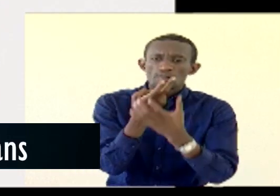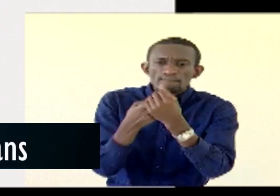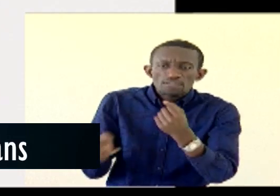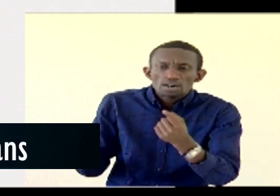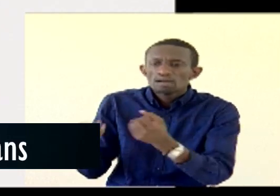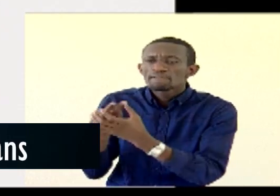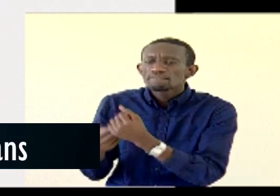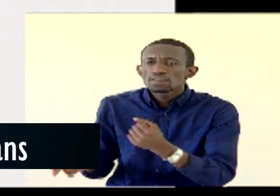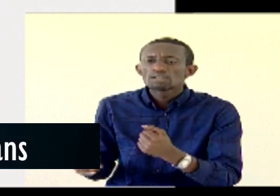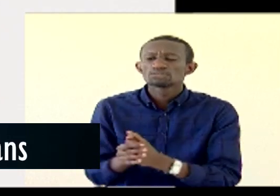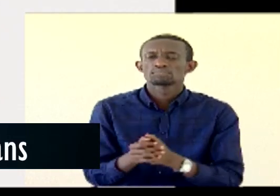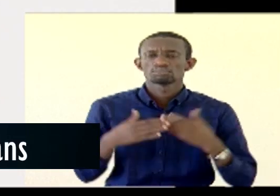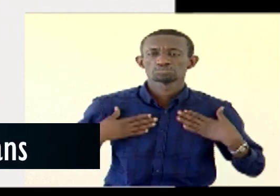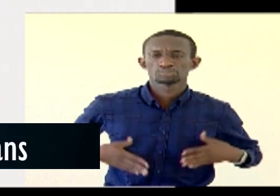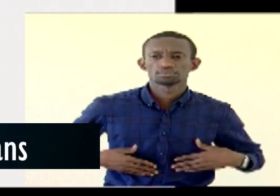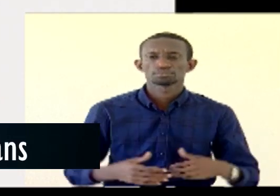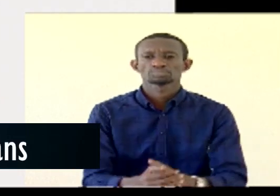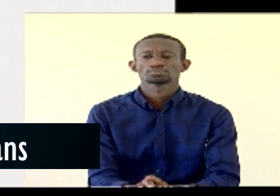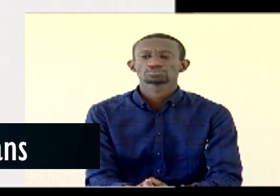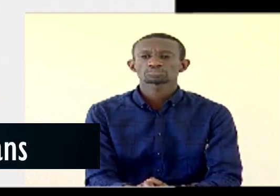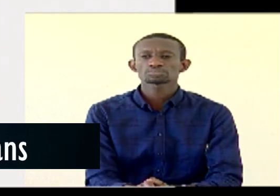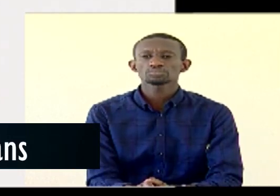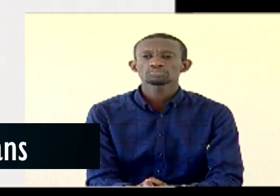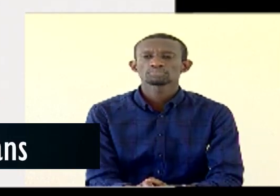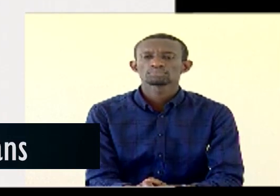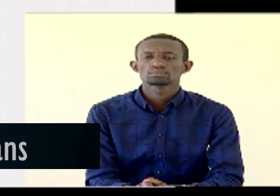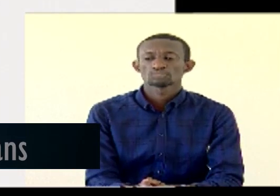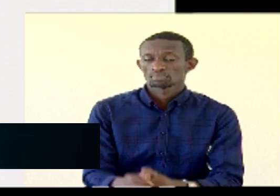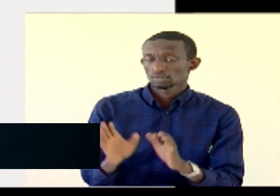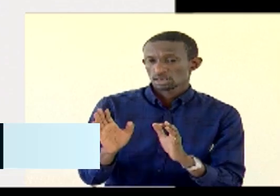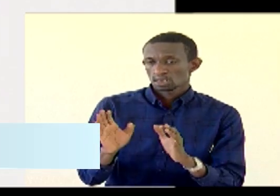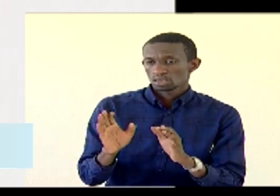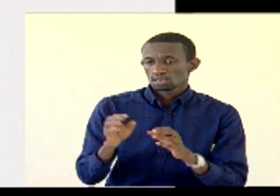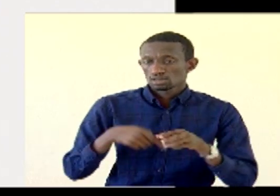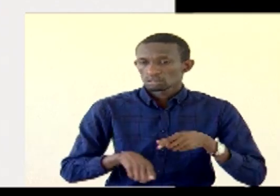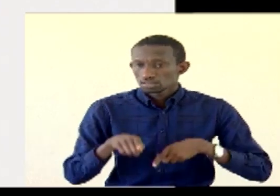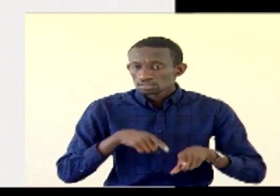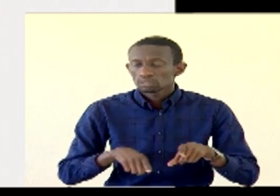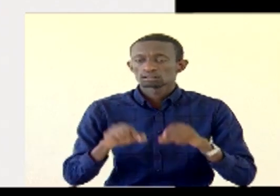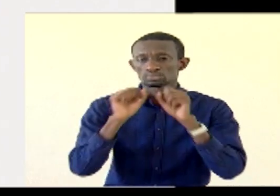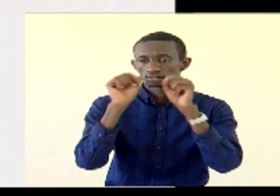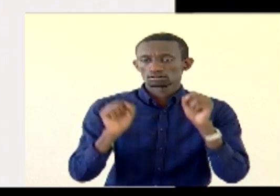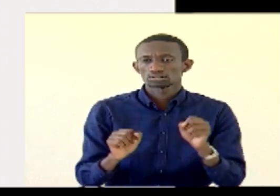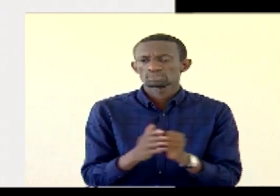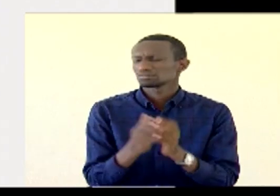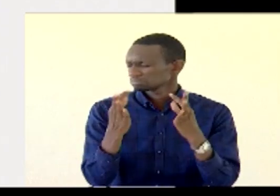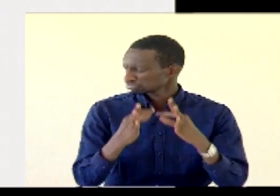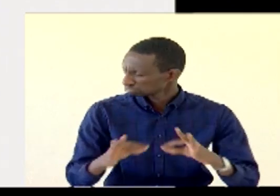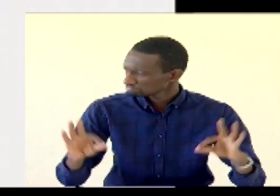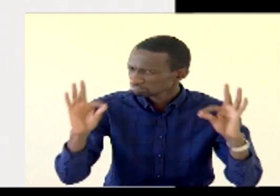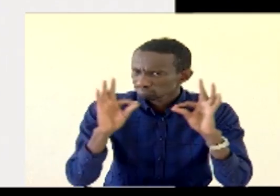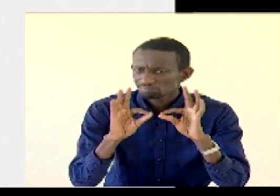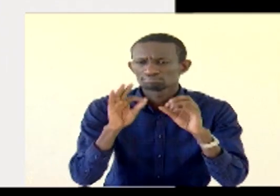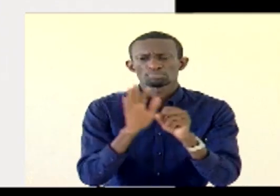body, all right? So the urinary system is very important, very vital to our body